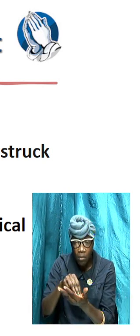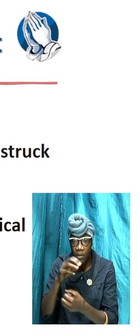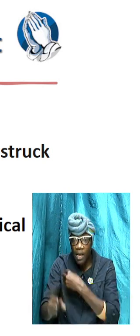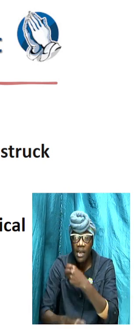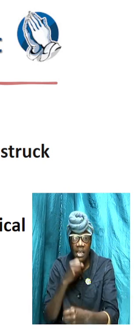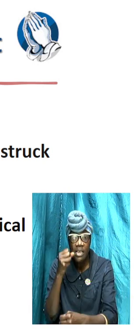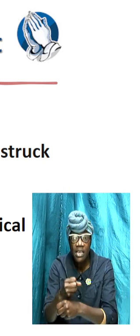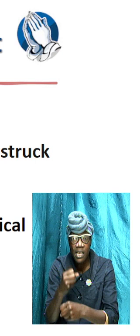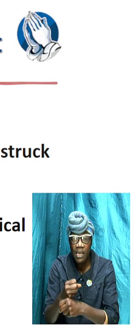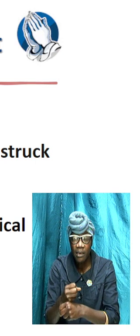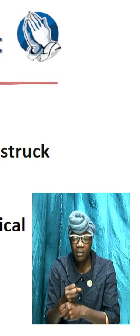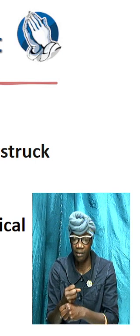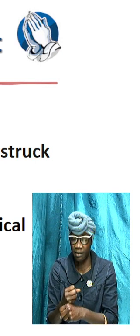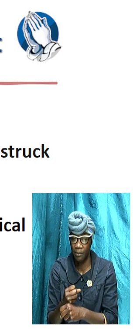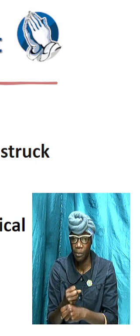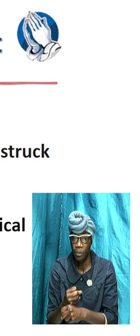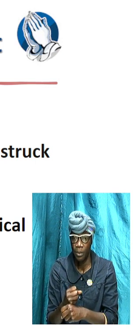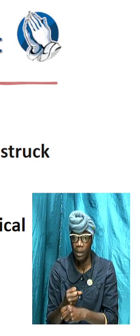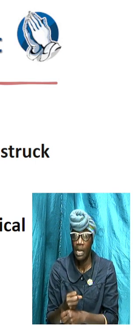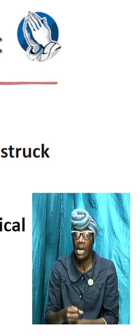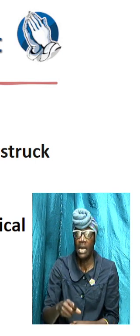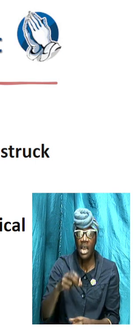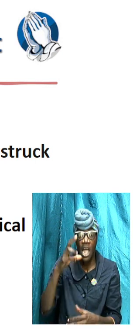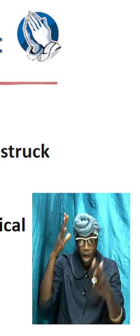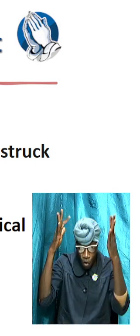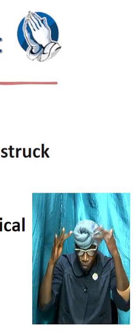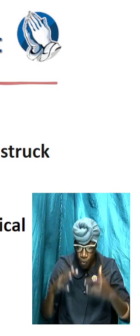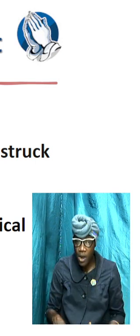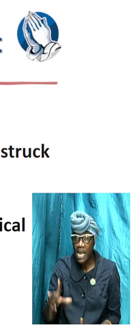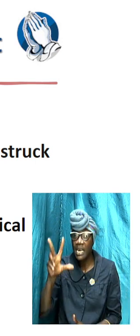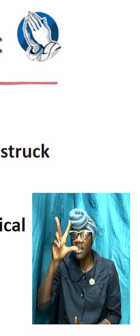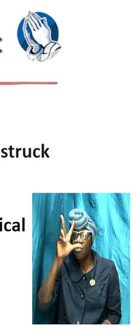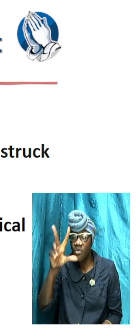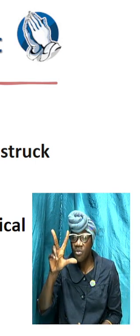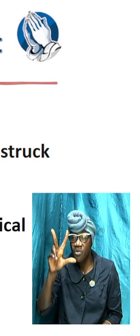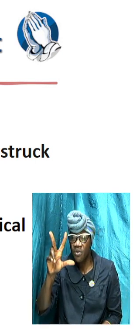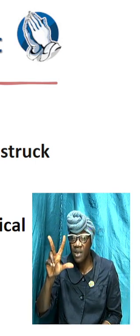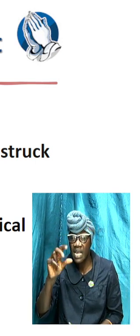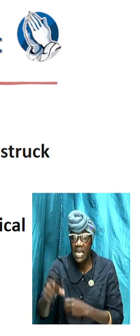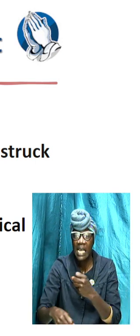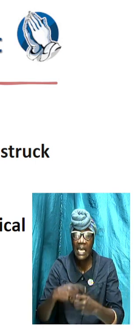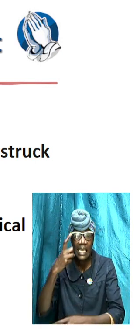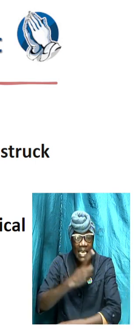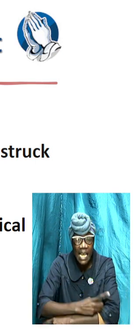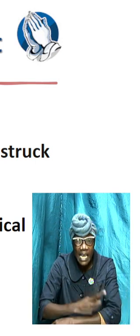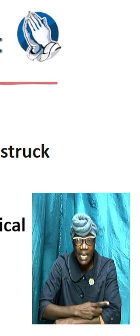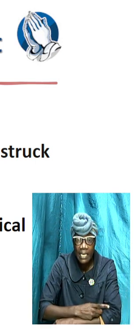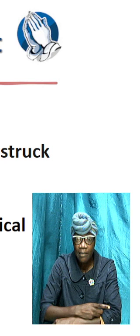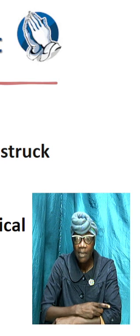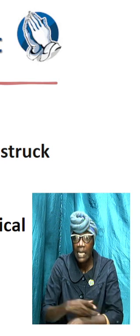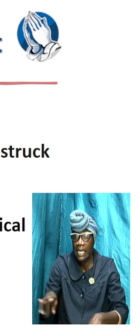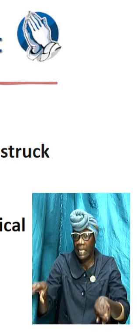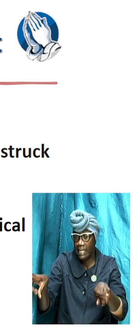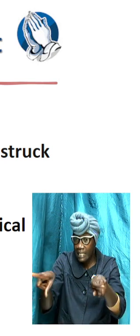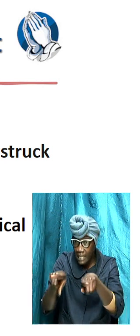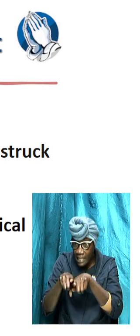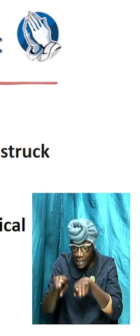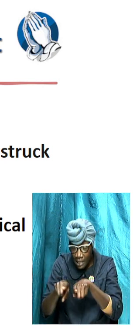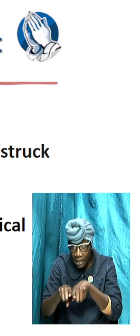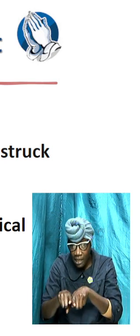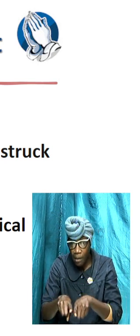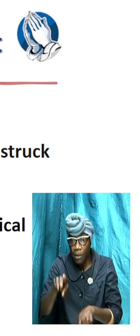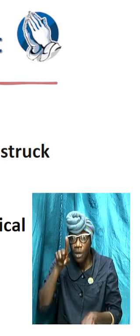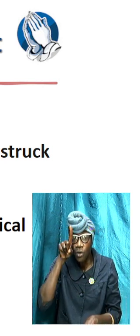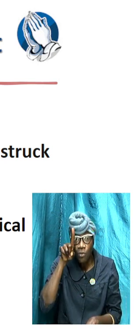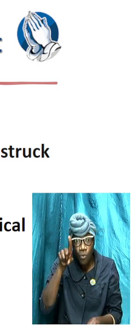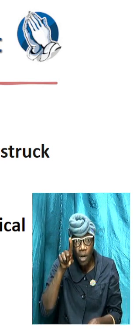They say the amount of rain that they get in 3 days is equivalent to 1 year's worth of rain. And you know what happened?